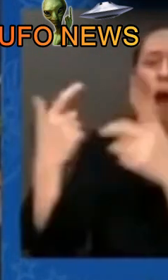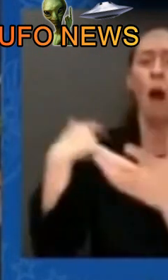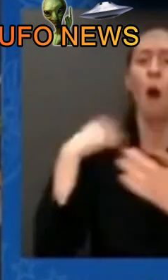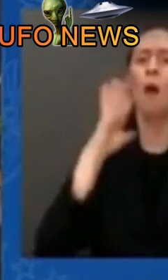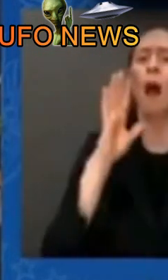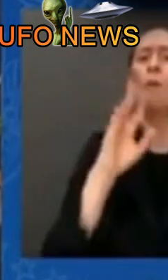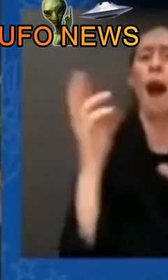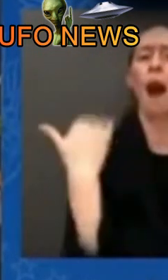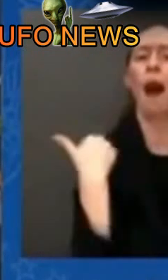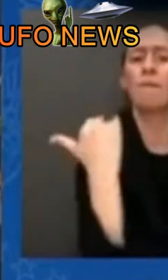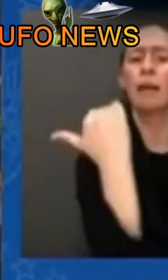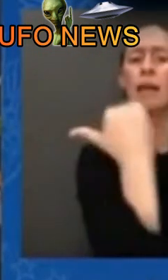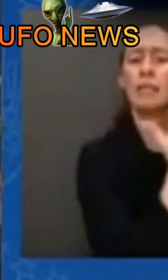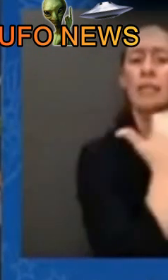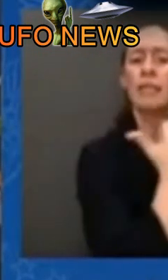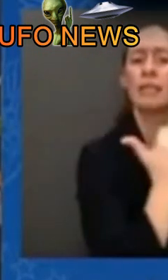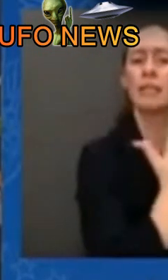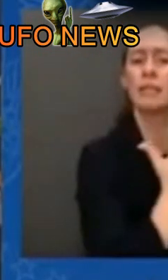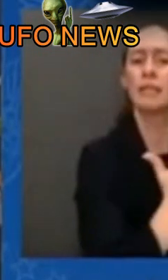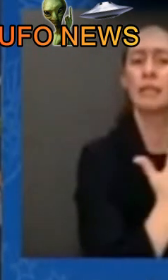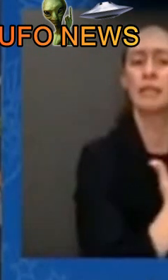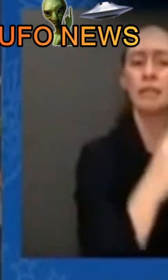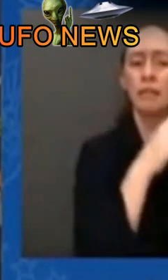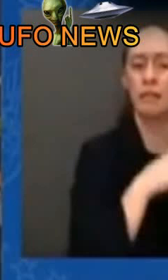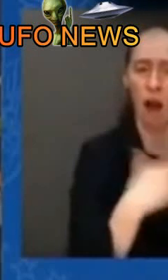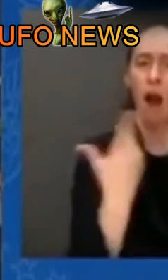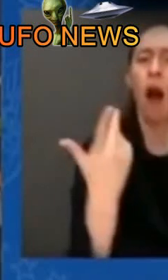Second, we'll implement further measures to